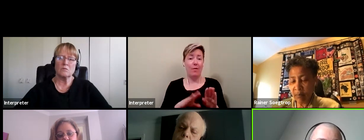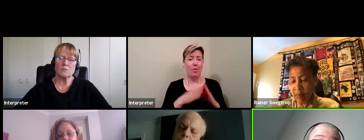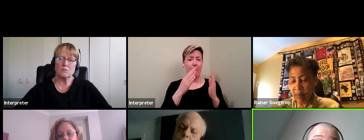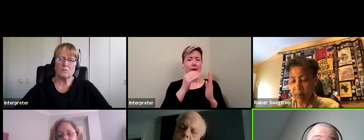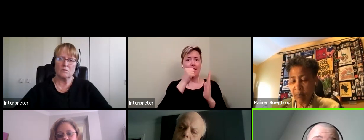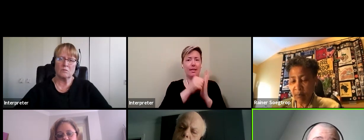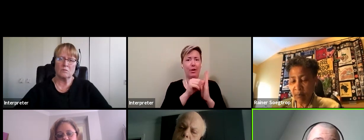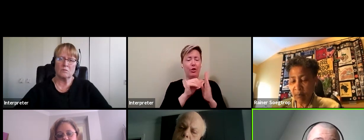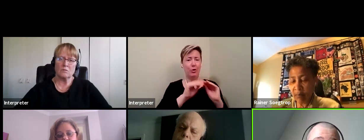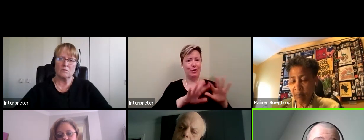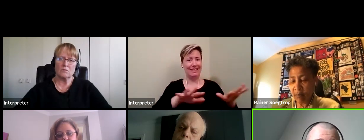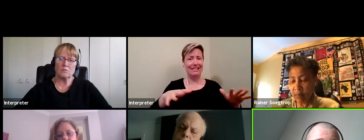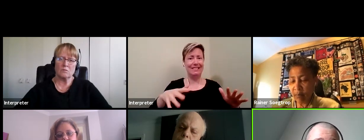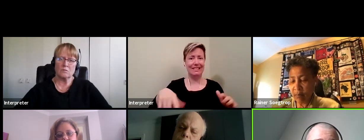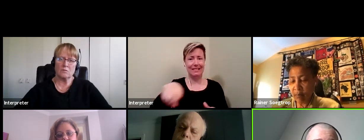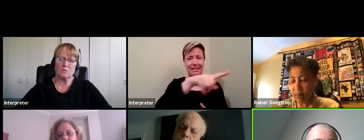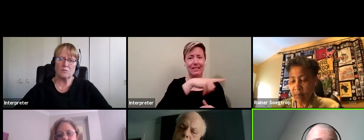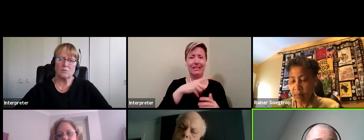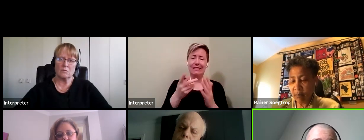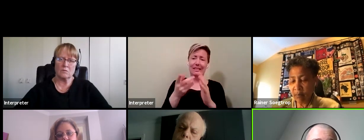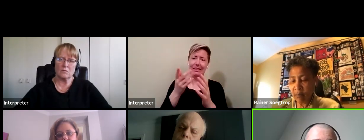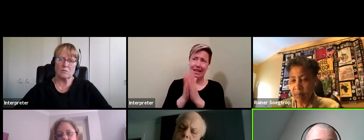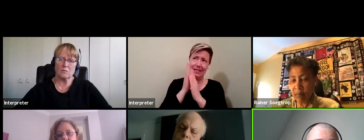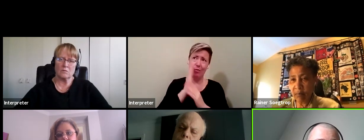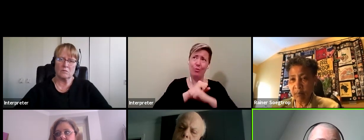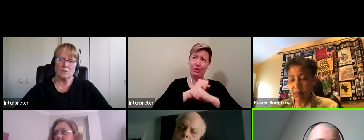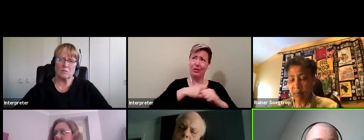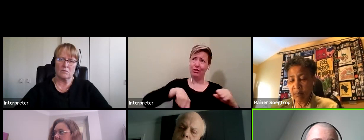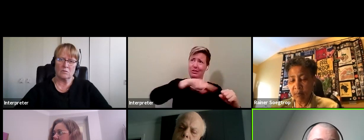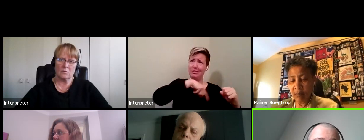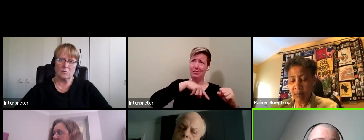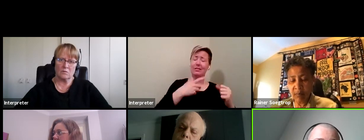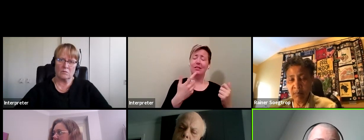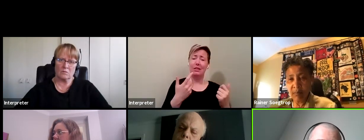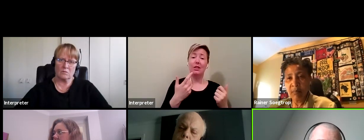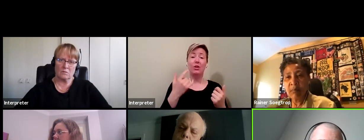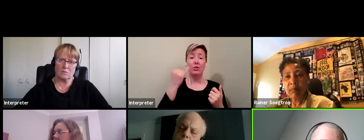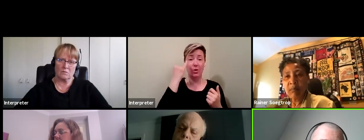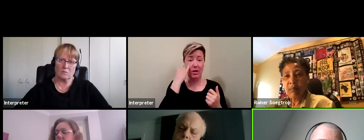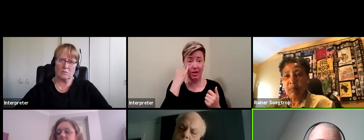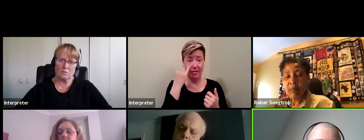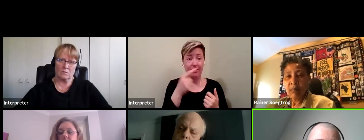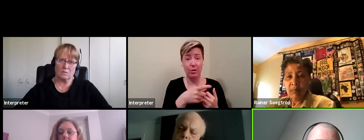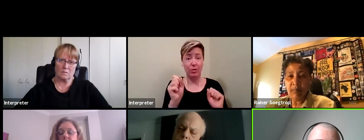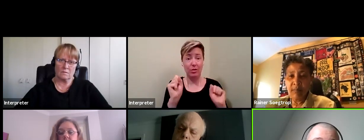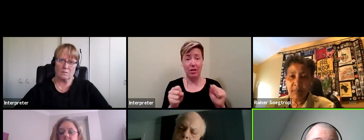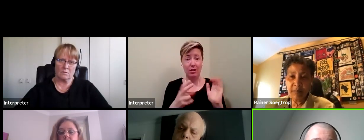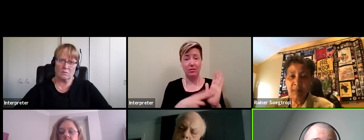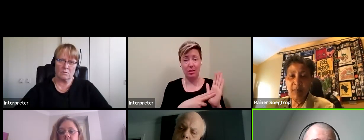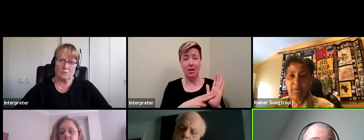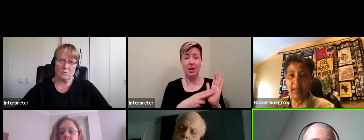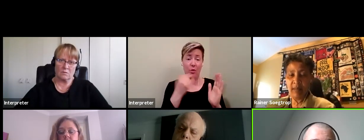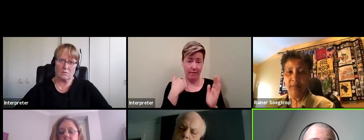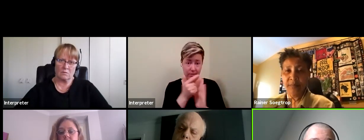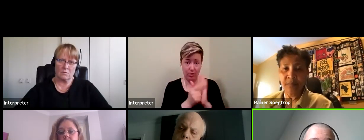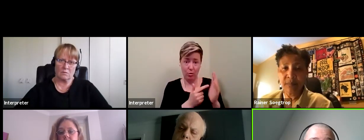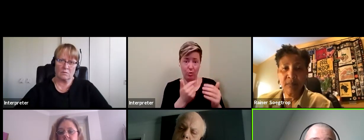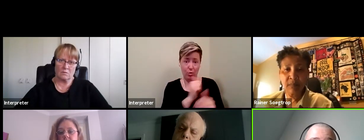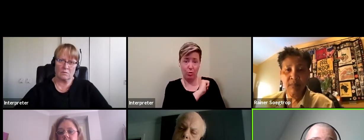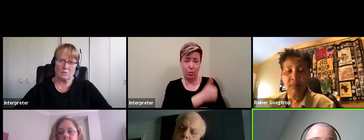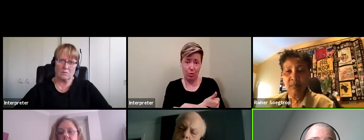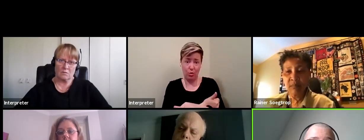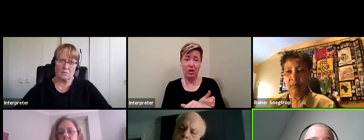and I ask you all to consider signing it on behalf of your organization if you have a legal authority to do so. And we ask that you do so by 3 p.m.